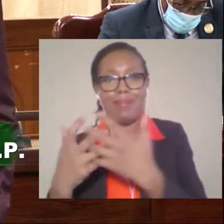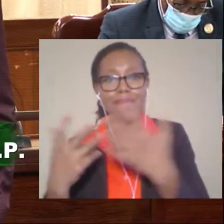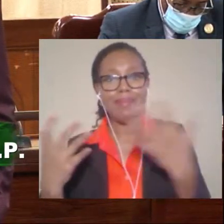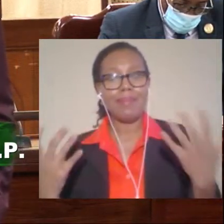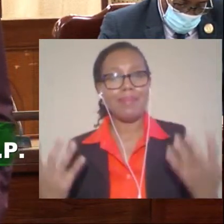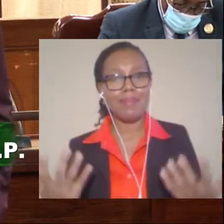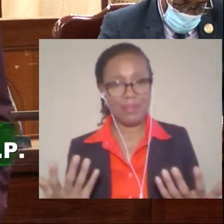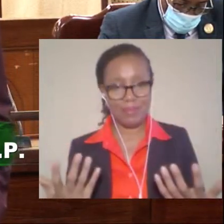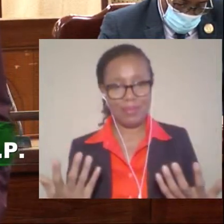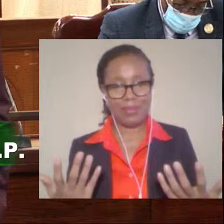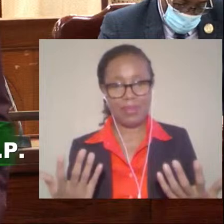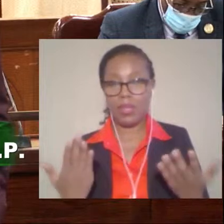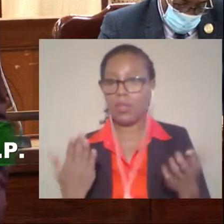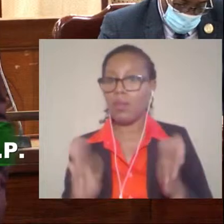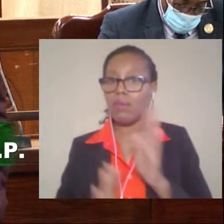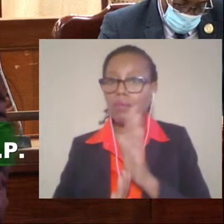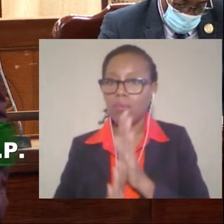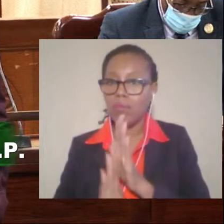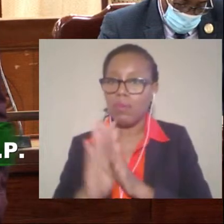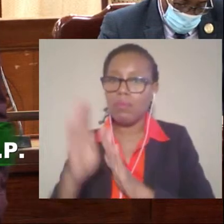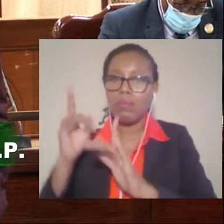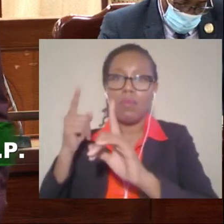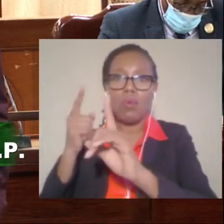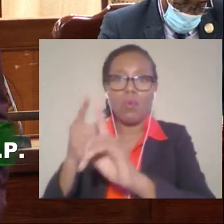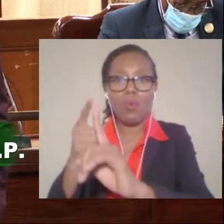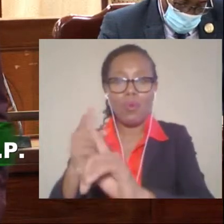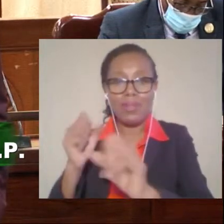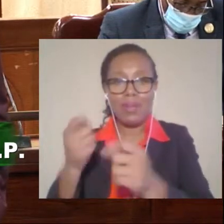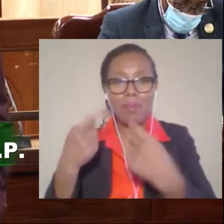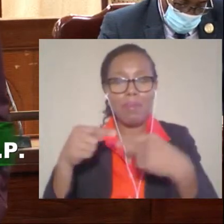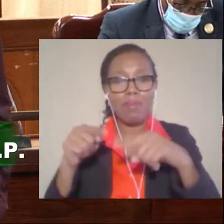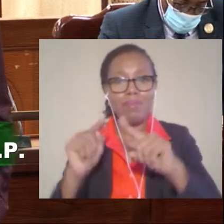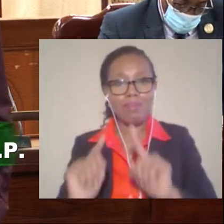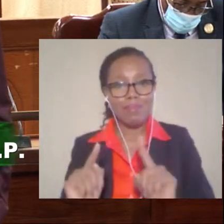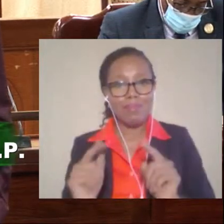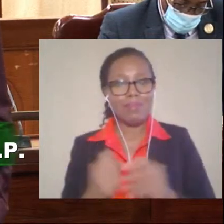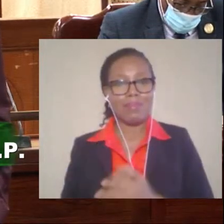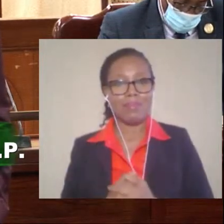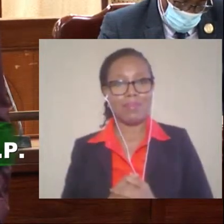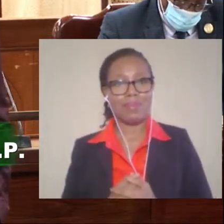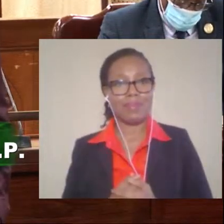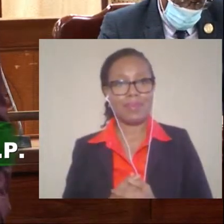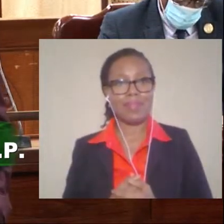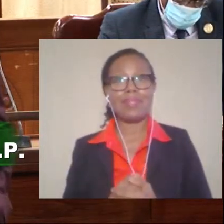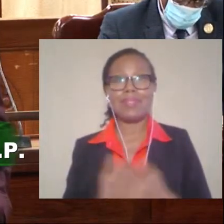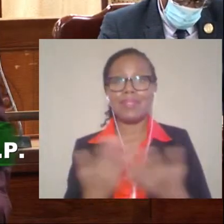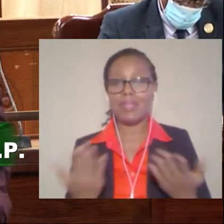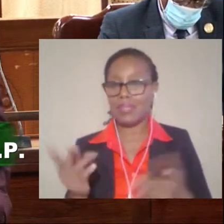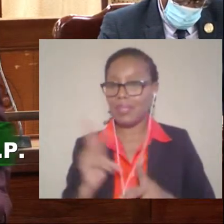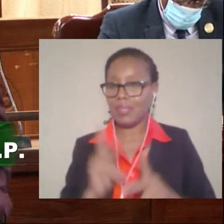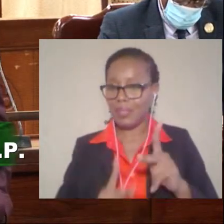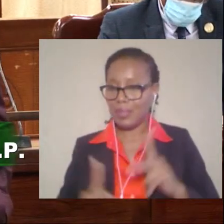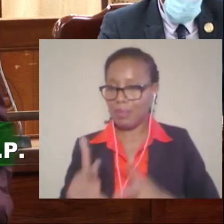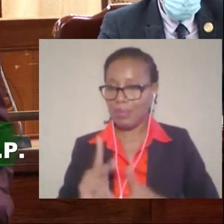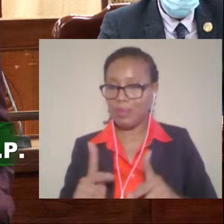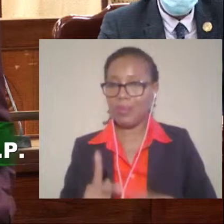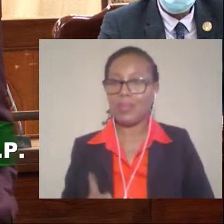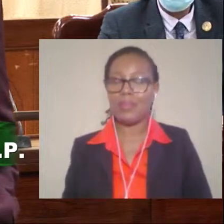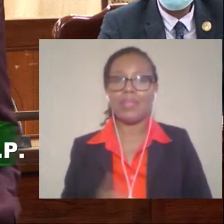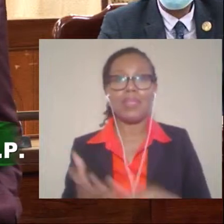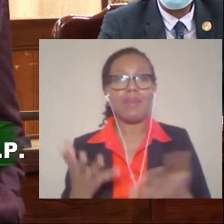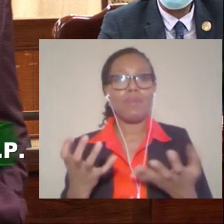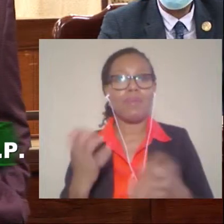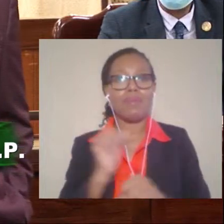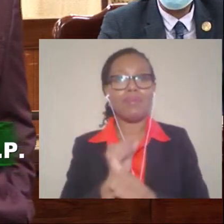and in consonance with the demands of the labor market. Too often, we